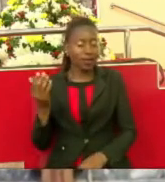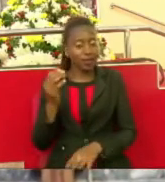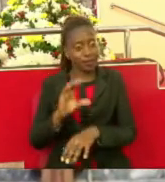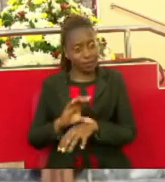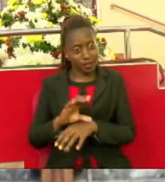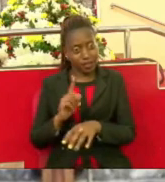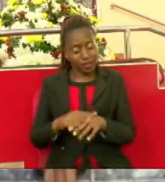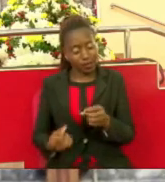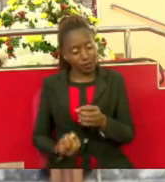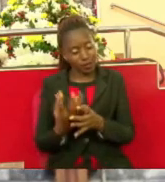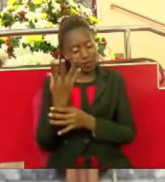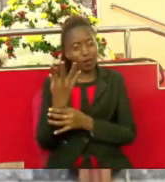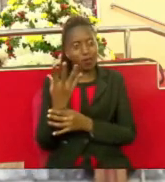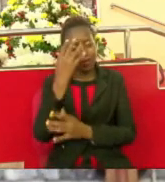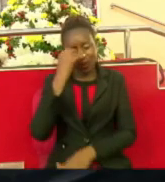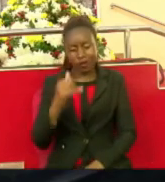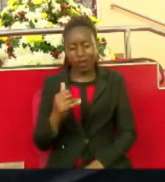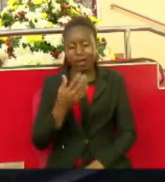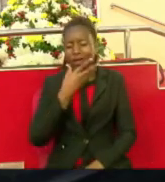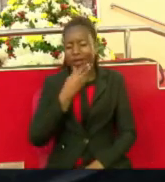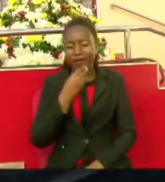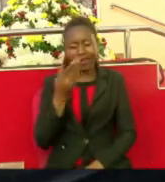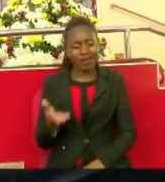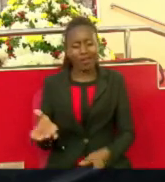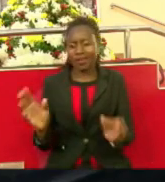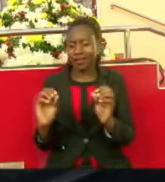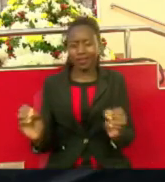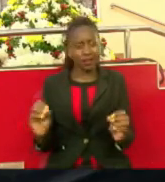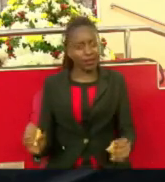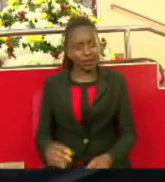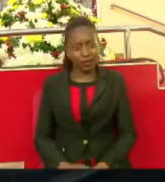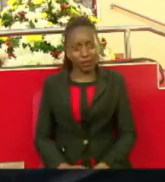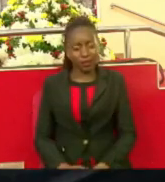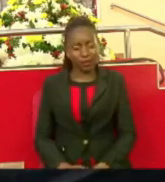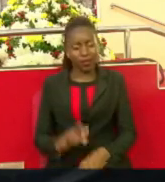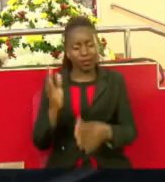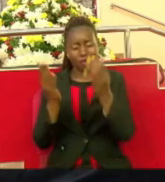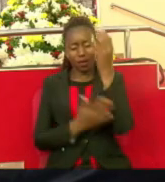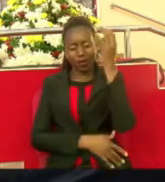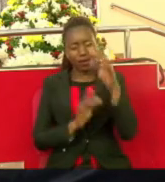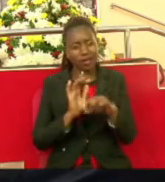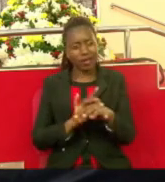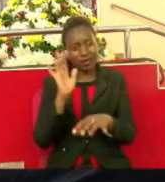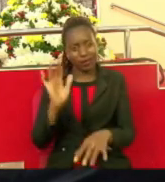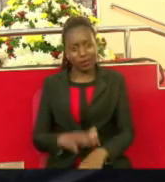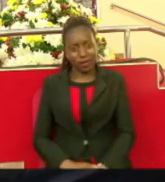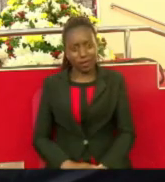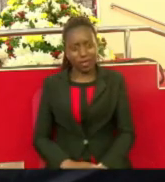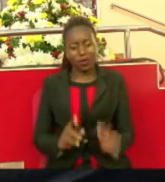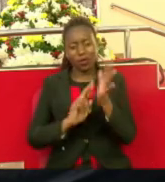Because the father is not present. He was a bad influence, representing God in an unfair way.